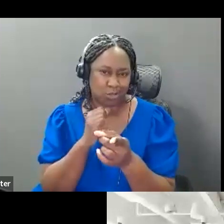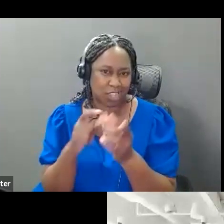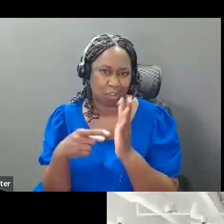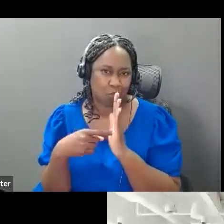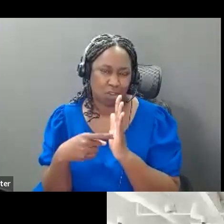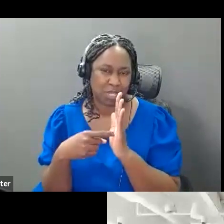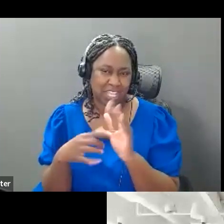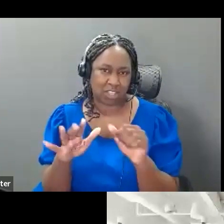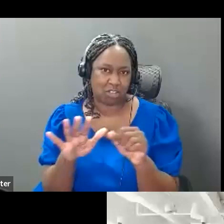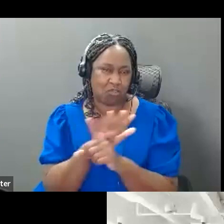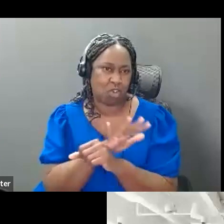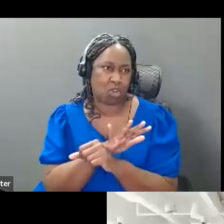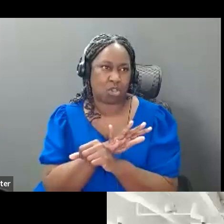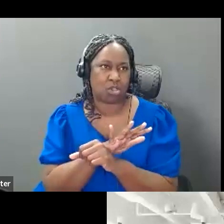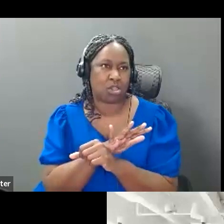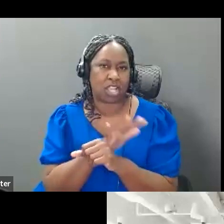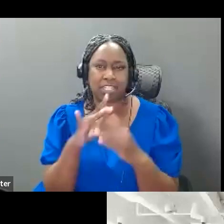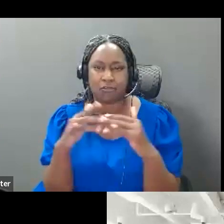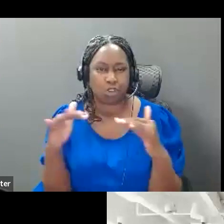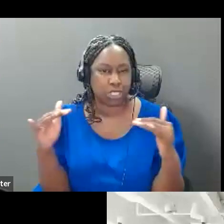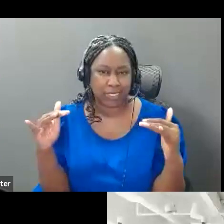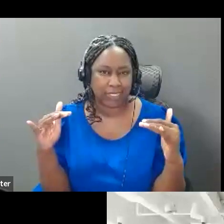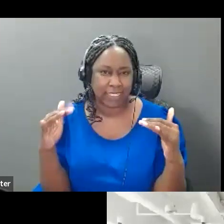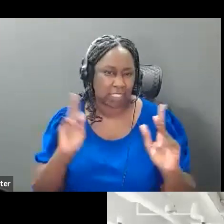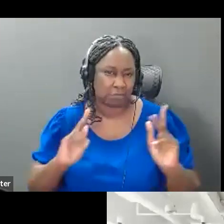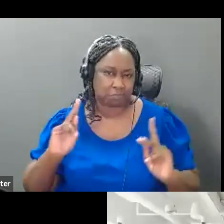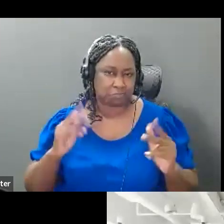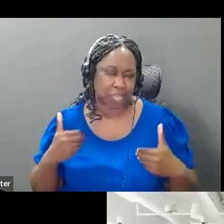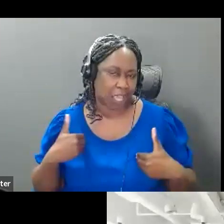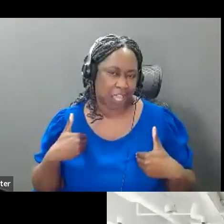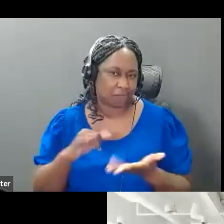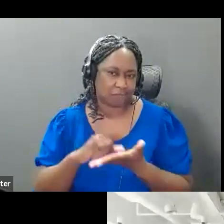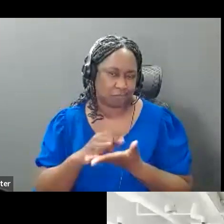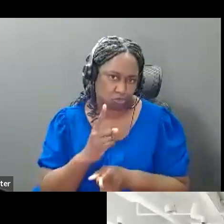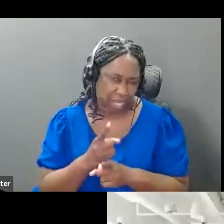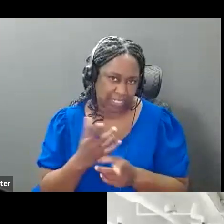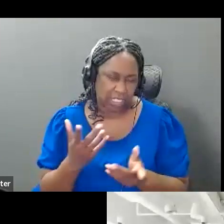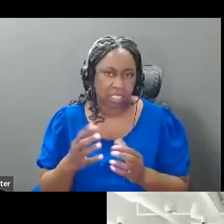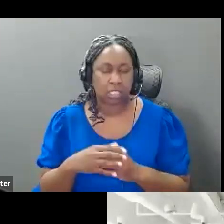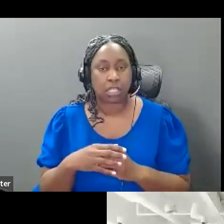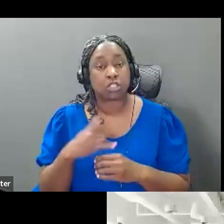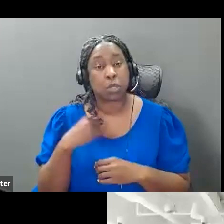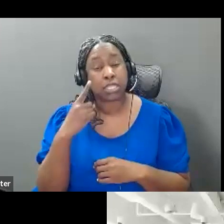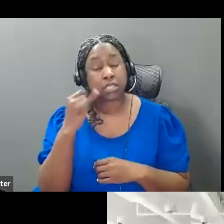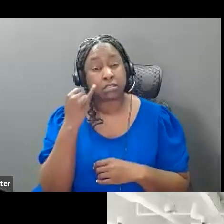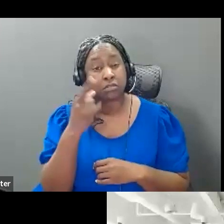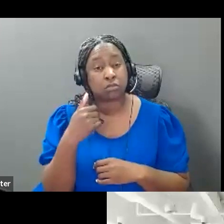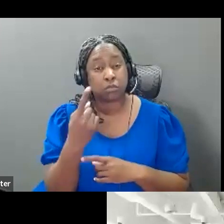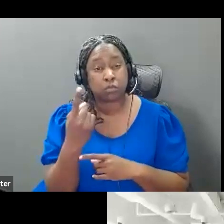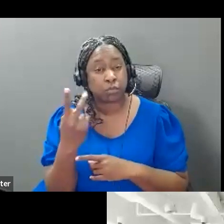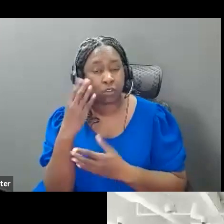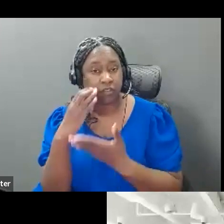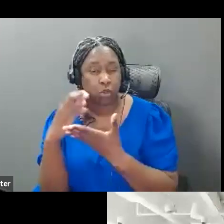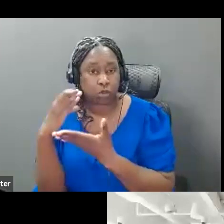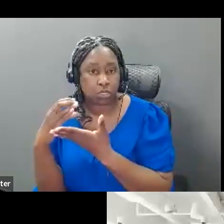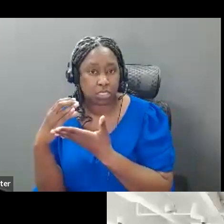represent the full diversity that humans can have, right? And so I think if you only have 1 or 2